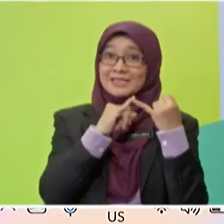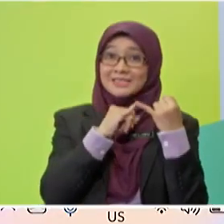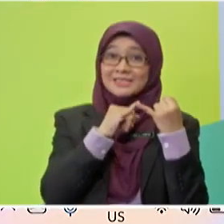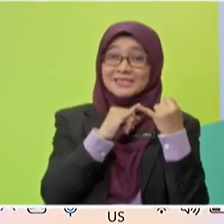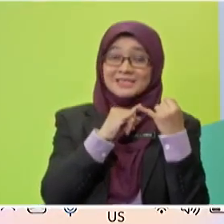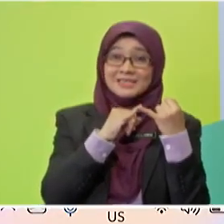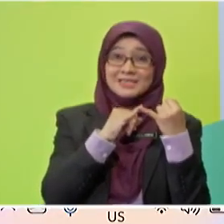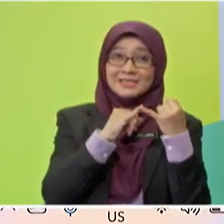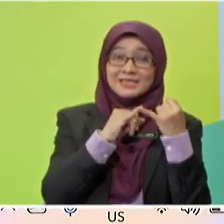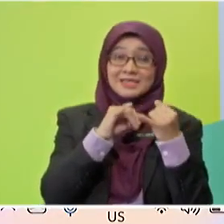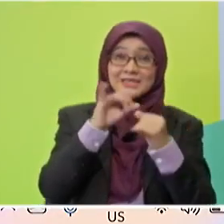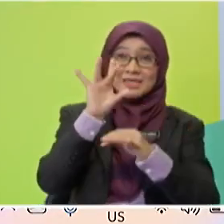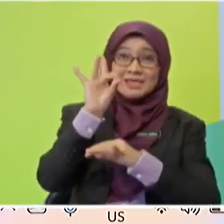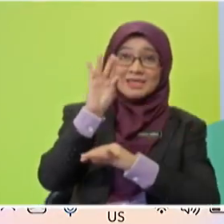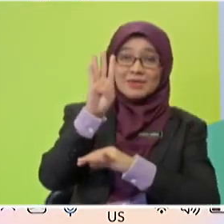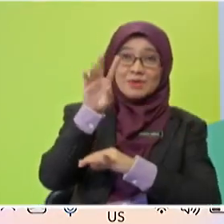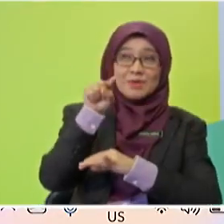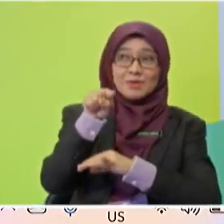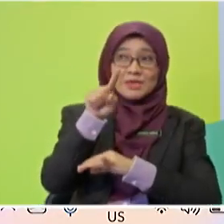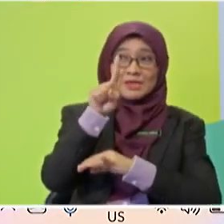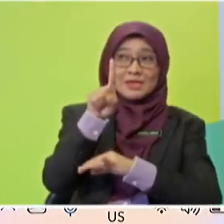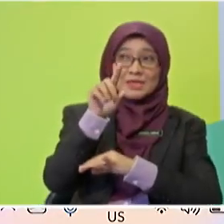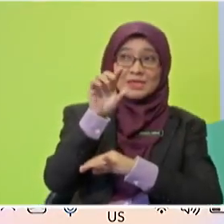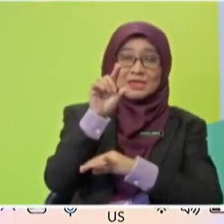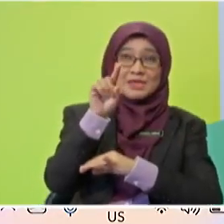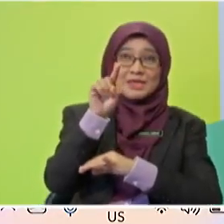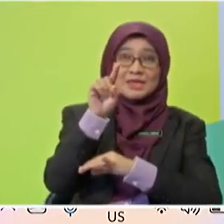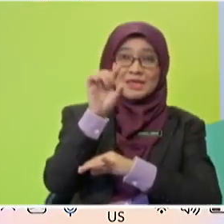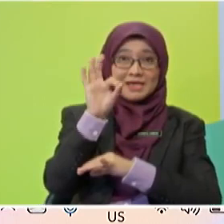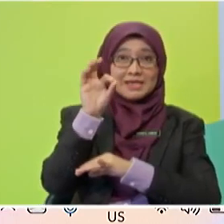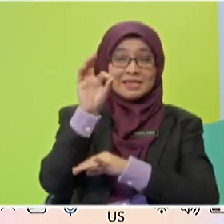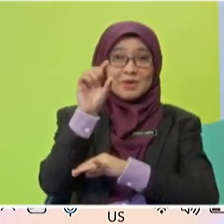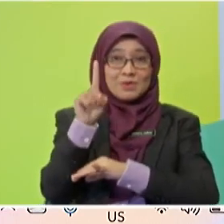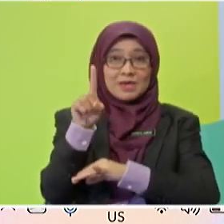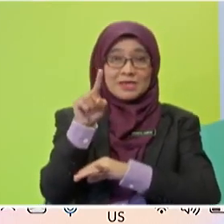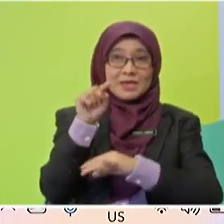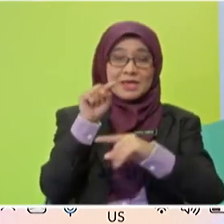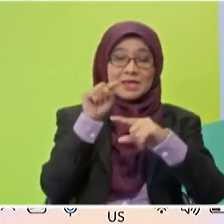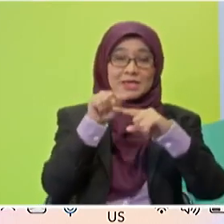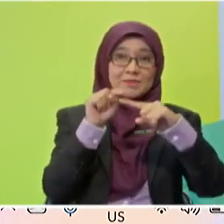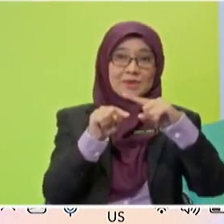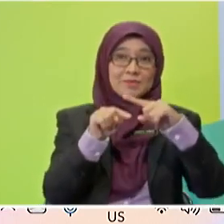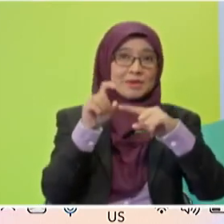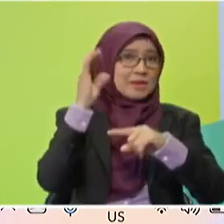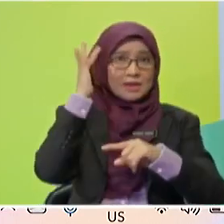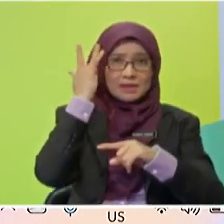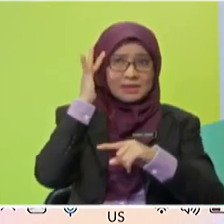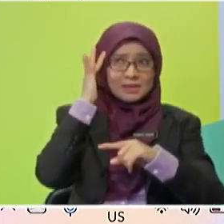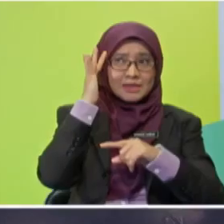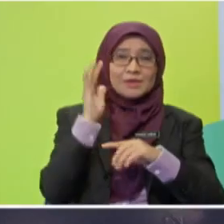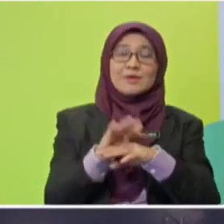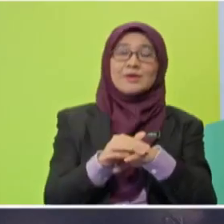Okay, 84.93 divided by unknown, and the answer is equals to 121.3.